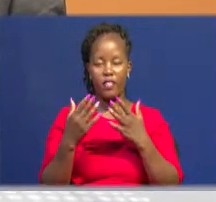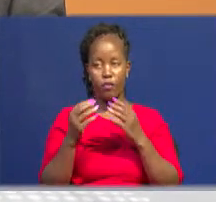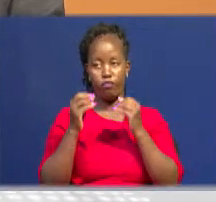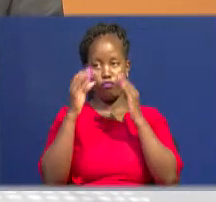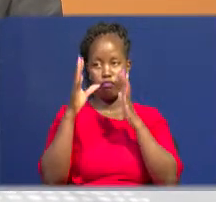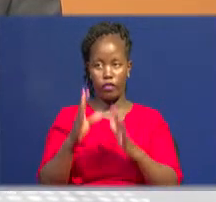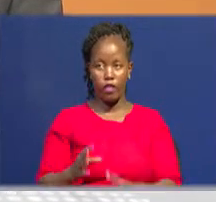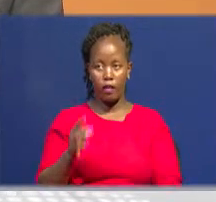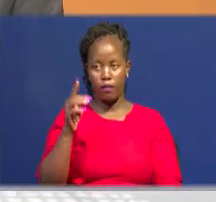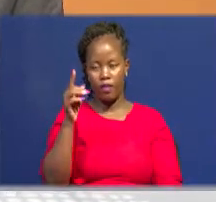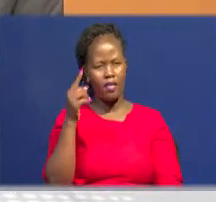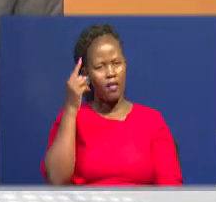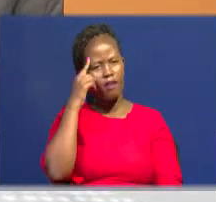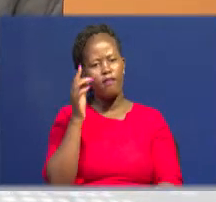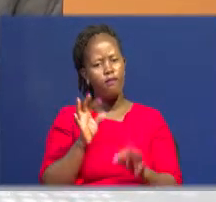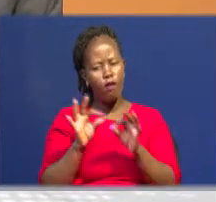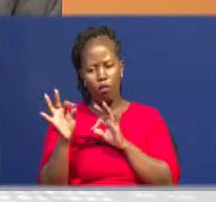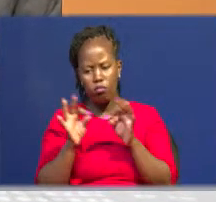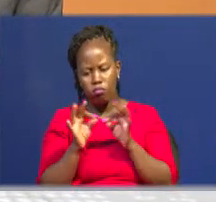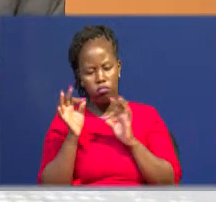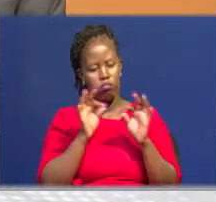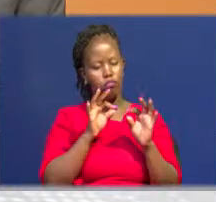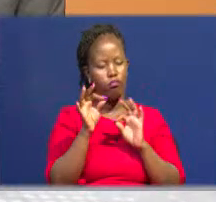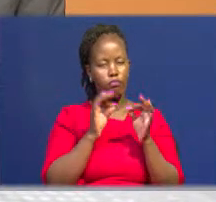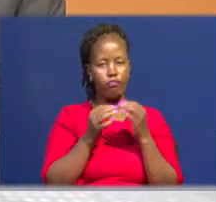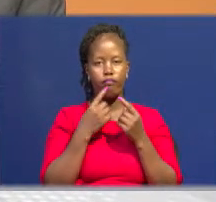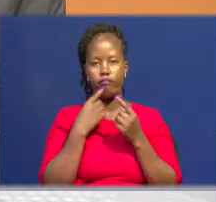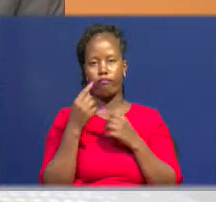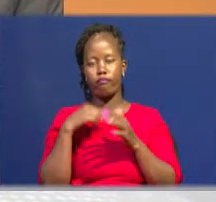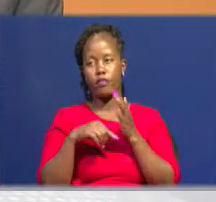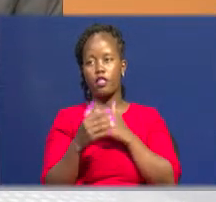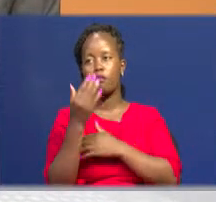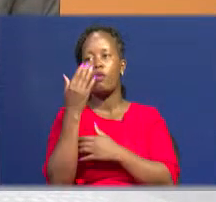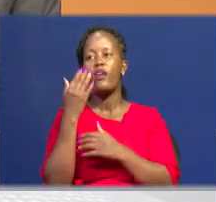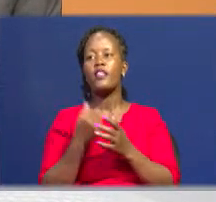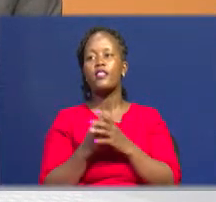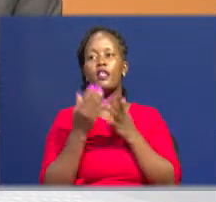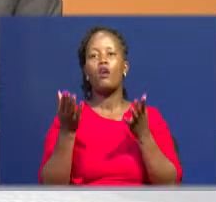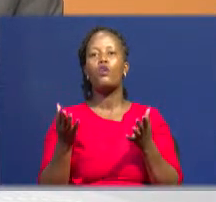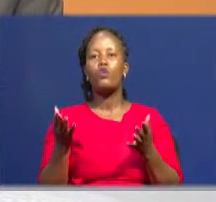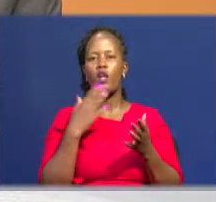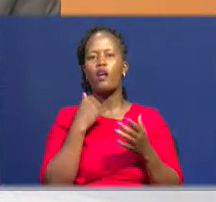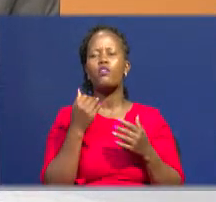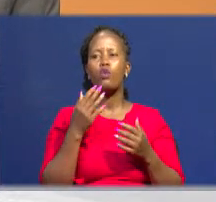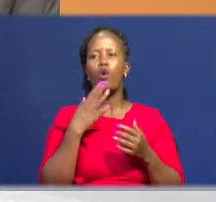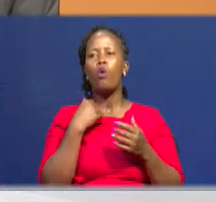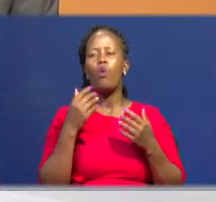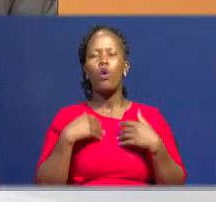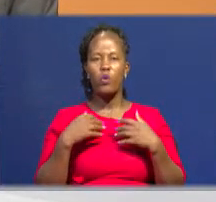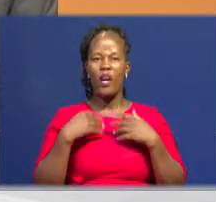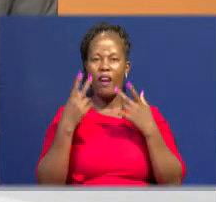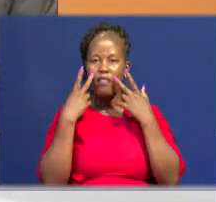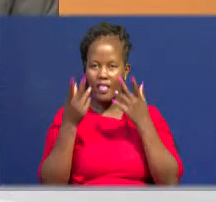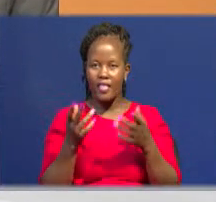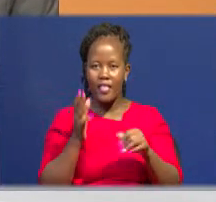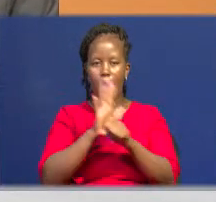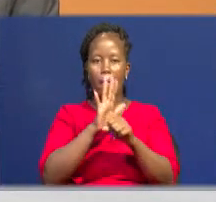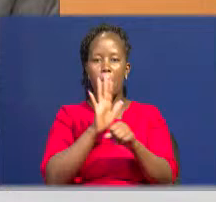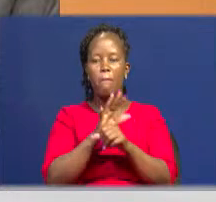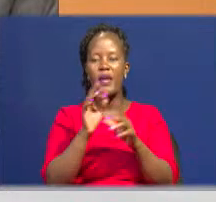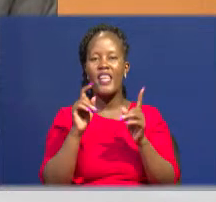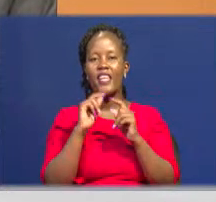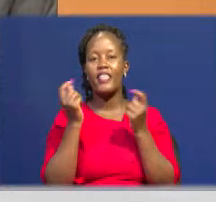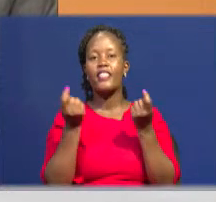for being with us this morning. And we want to see some formidable teams coming in